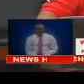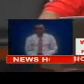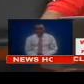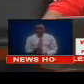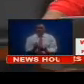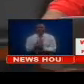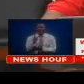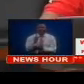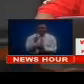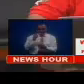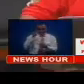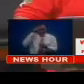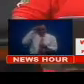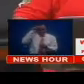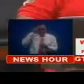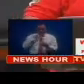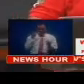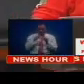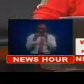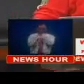And see, this was a man of vision.